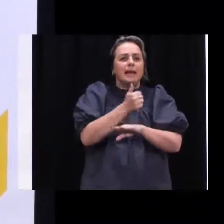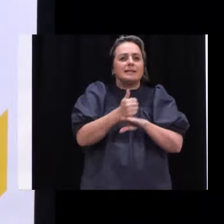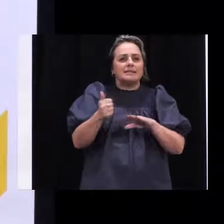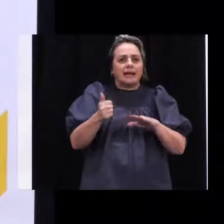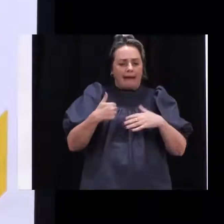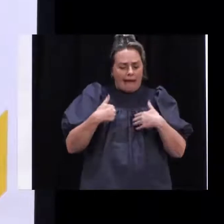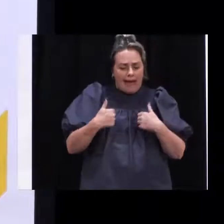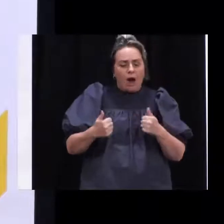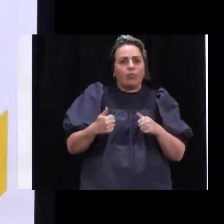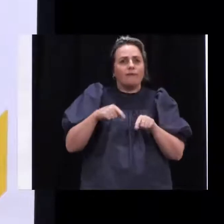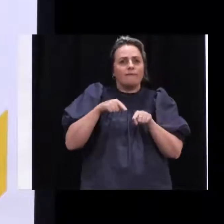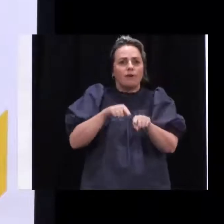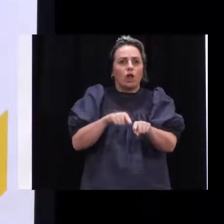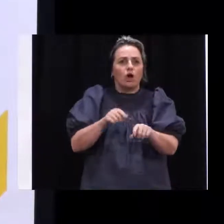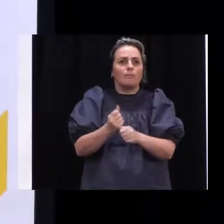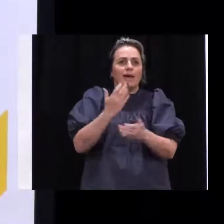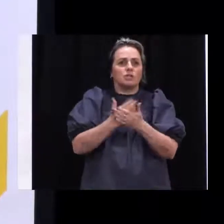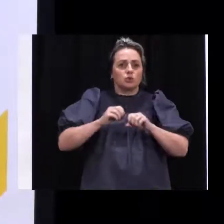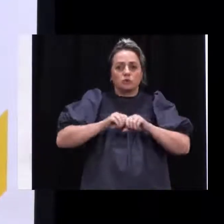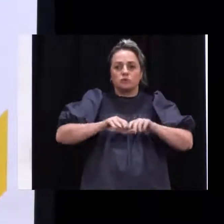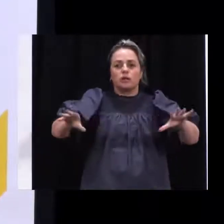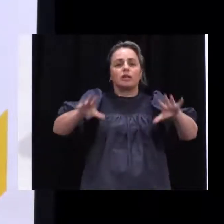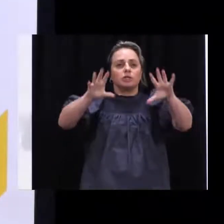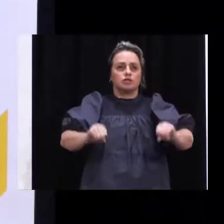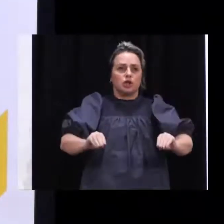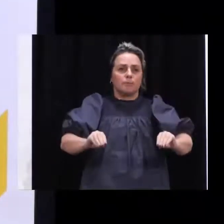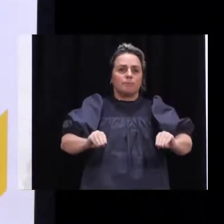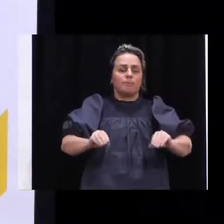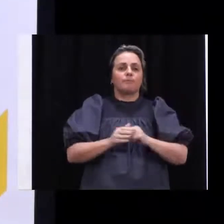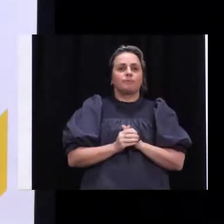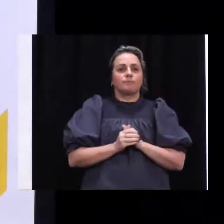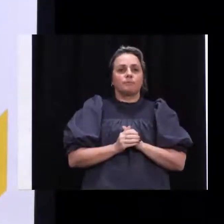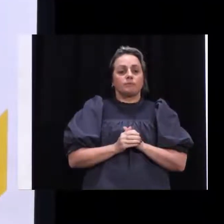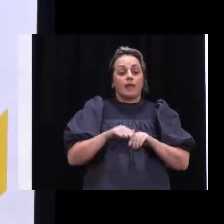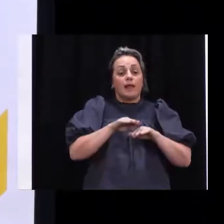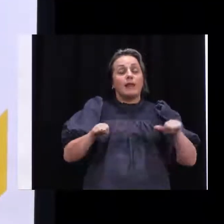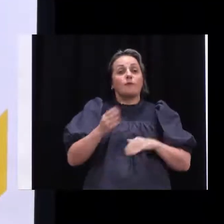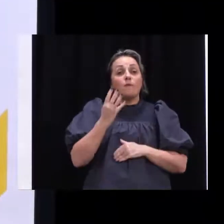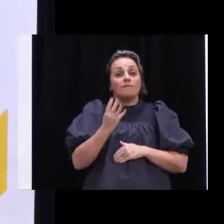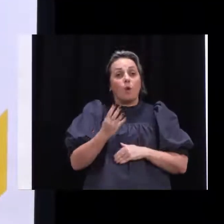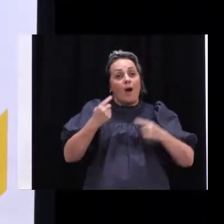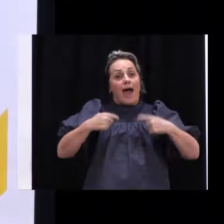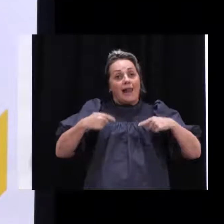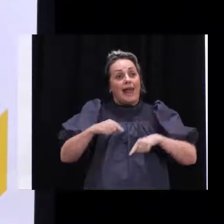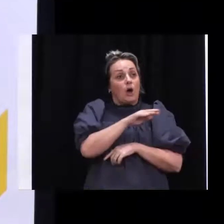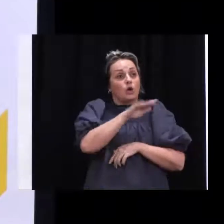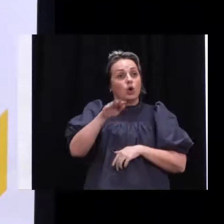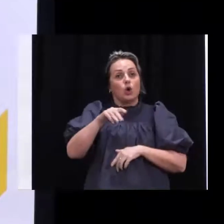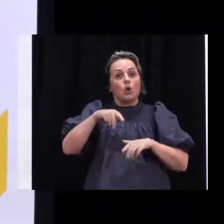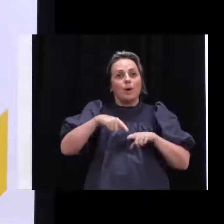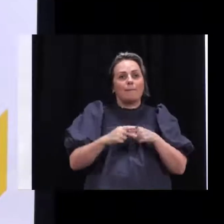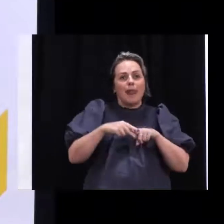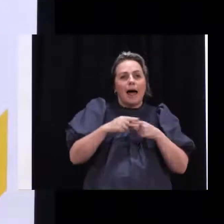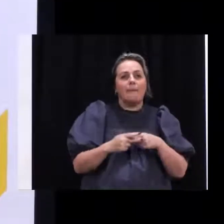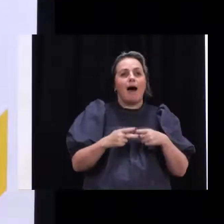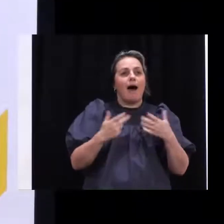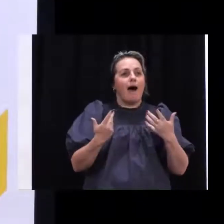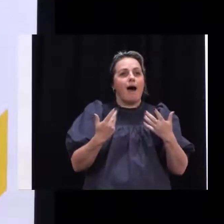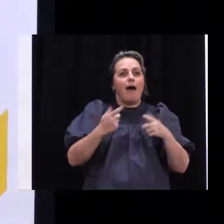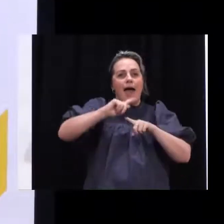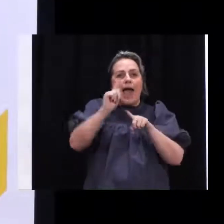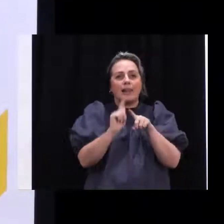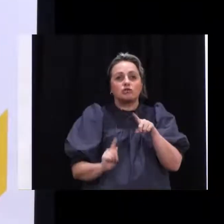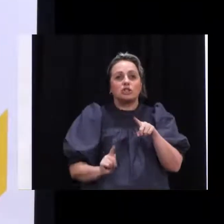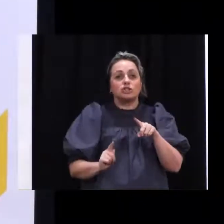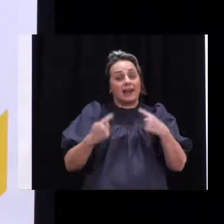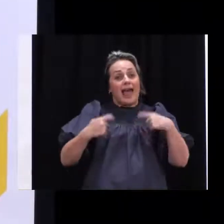of COVID-19. Under Alert Level 4, plumbers, electricians, locksmiths and other tradespeople can carry out